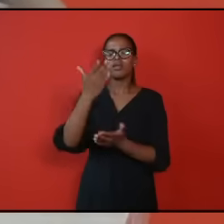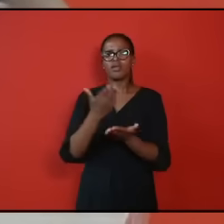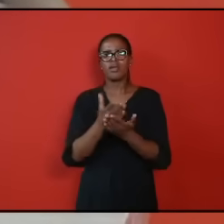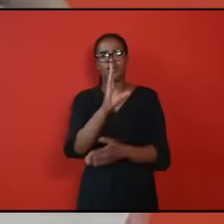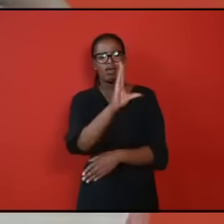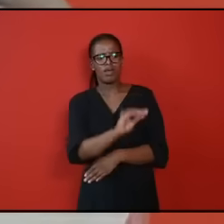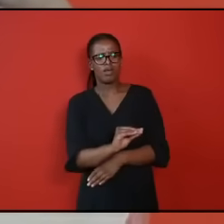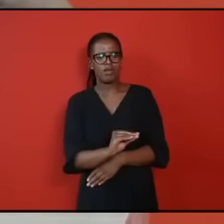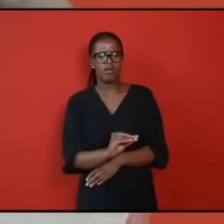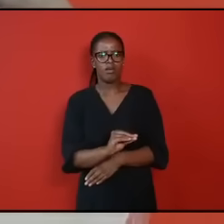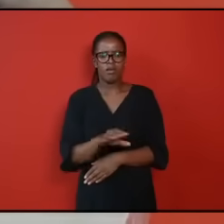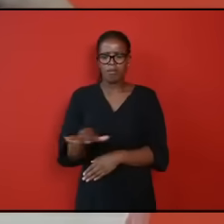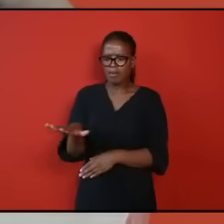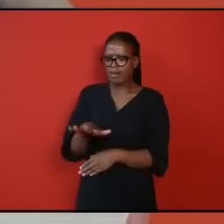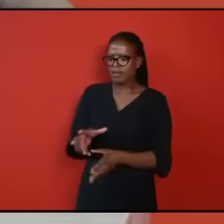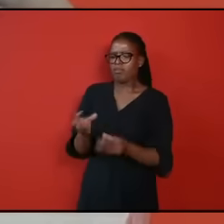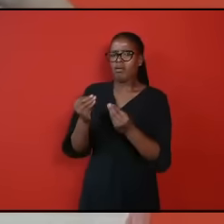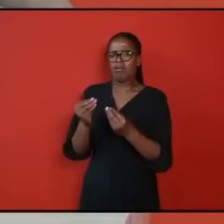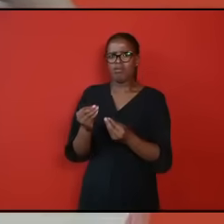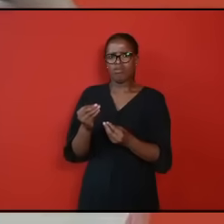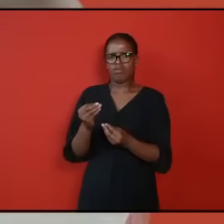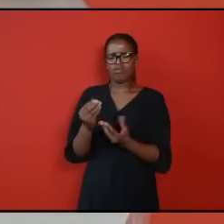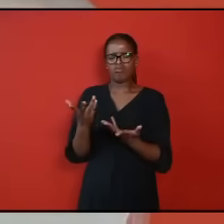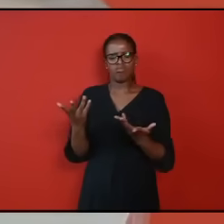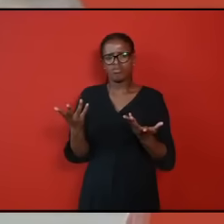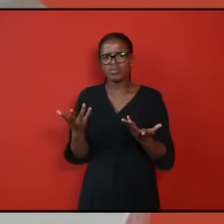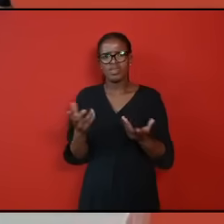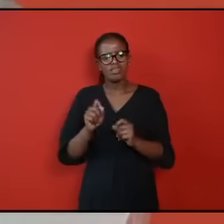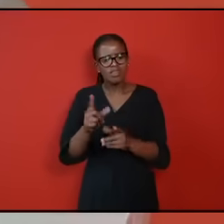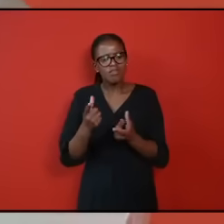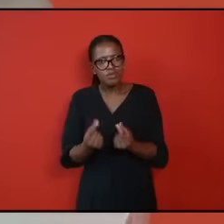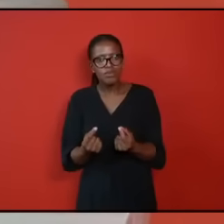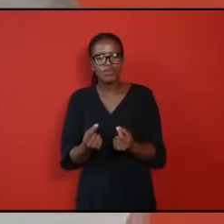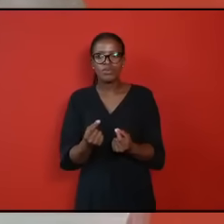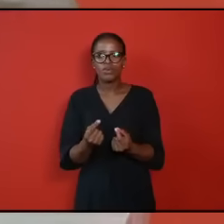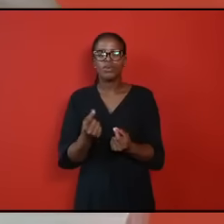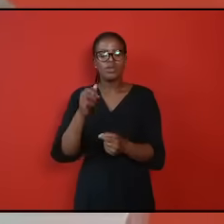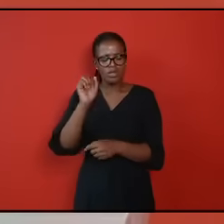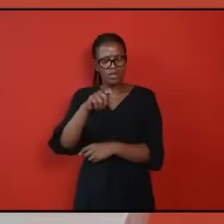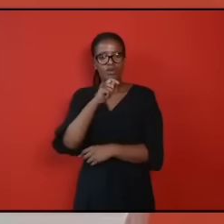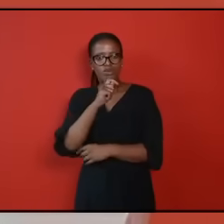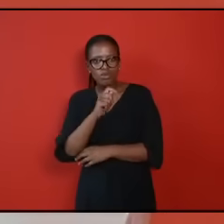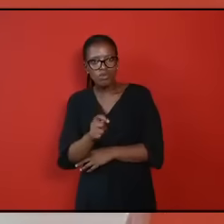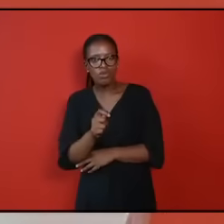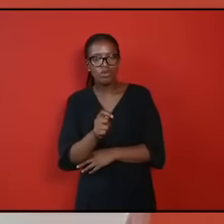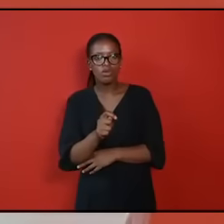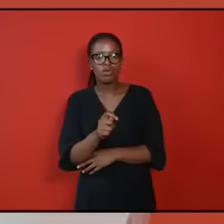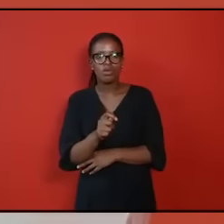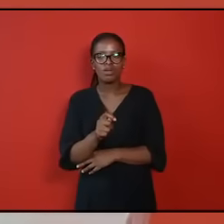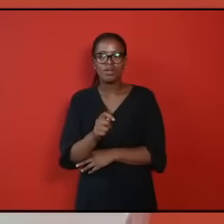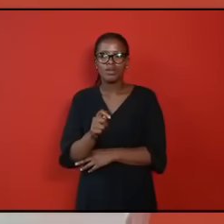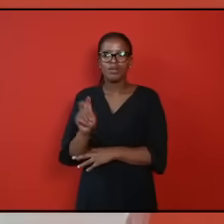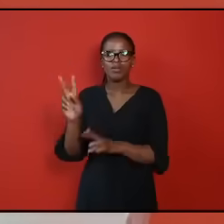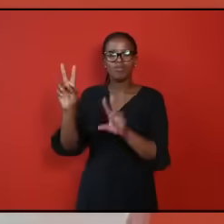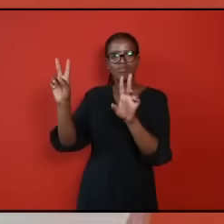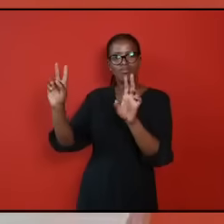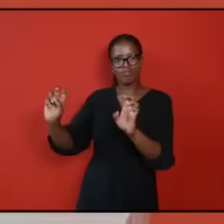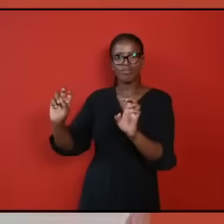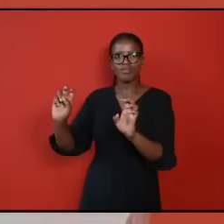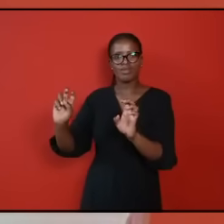you founded a place? You can see, and I'll agree with you that the sign